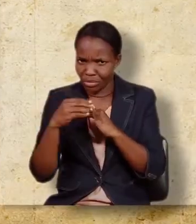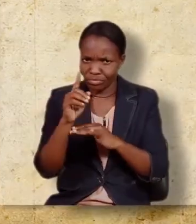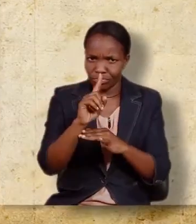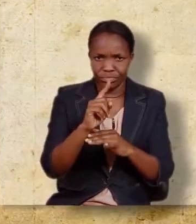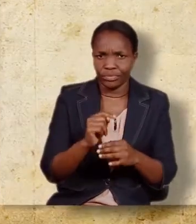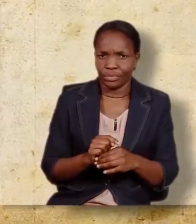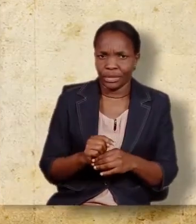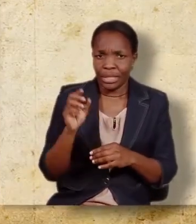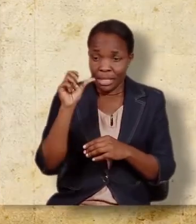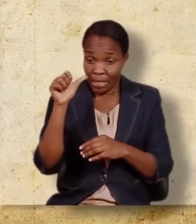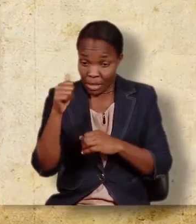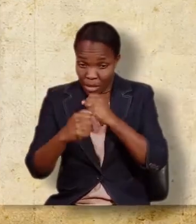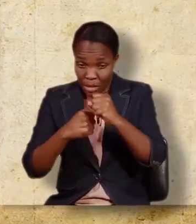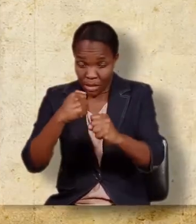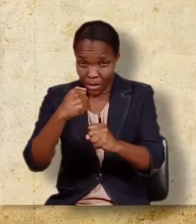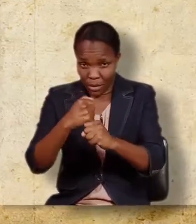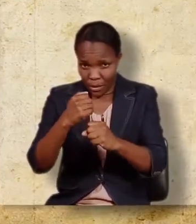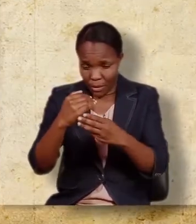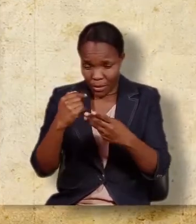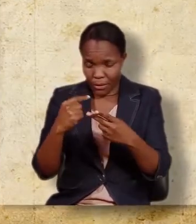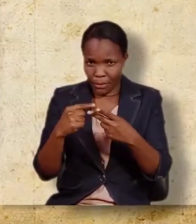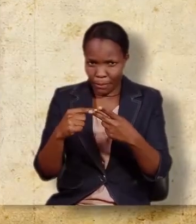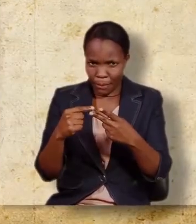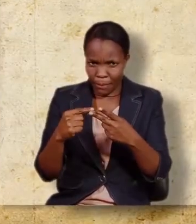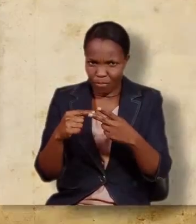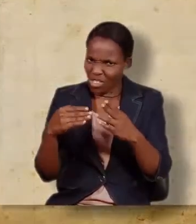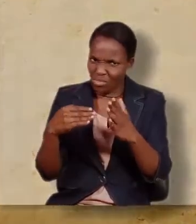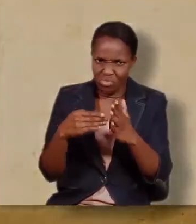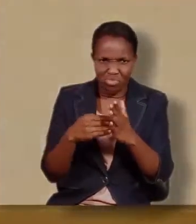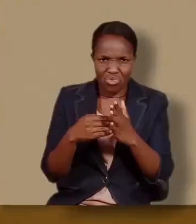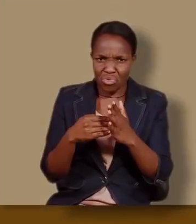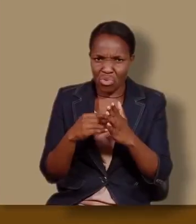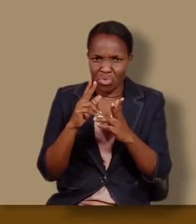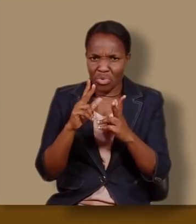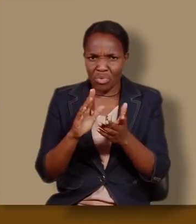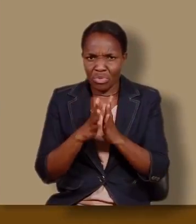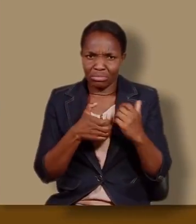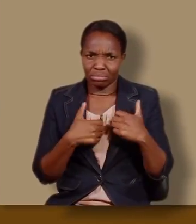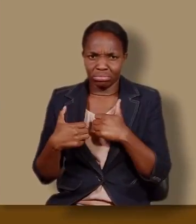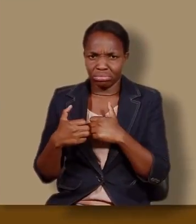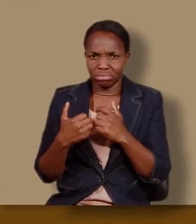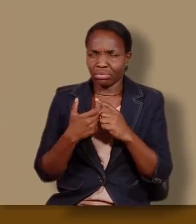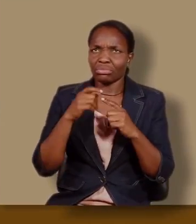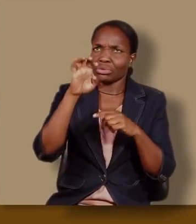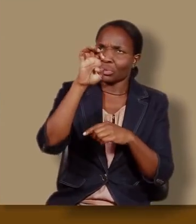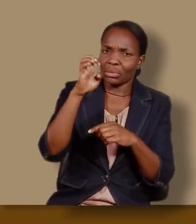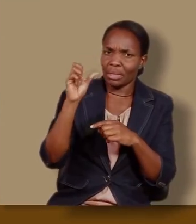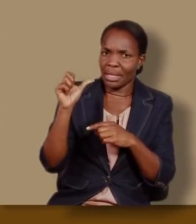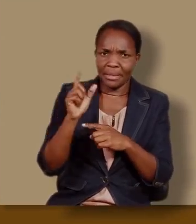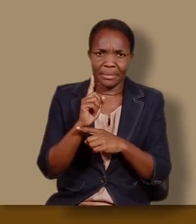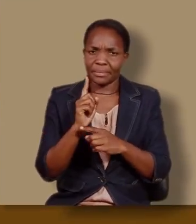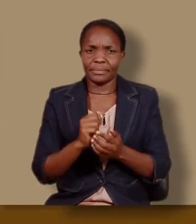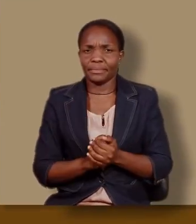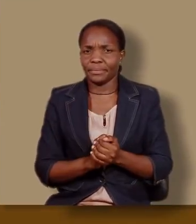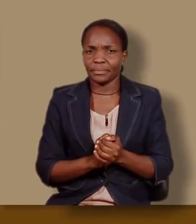legislation banned sexual relations between Europeans and non-Europeans. And soon the Malan government also passed the